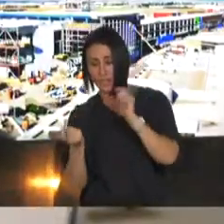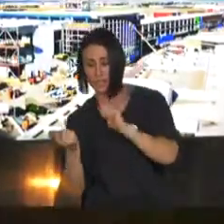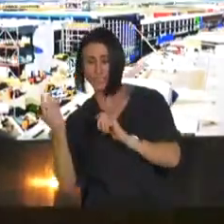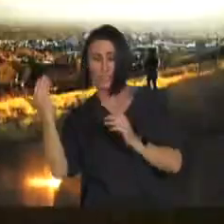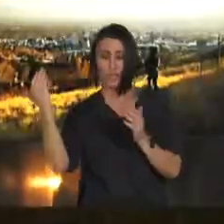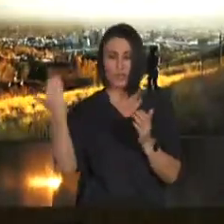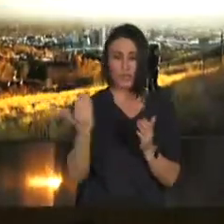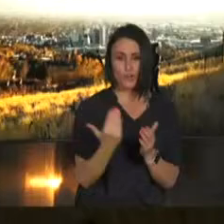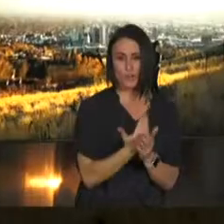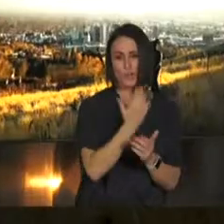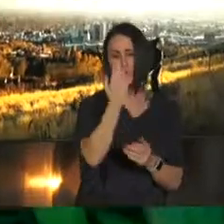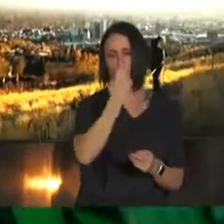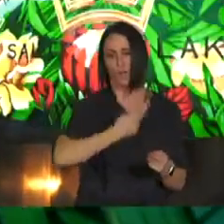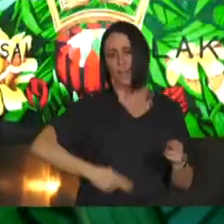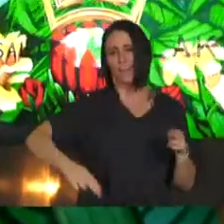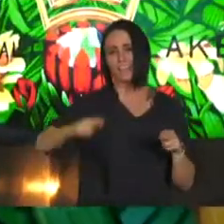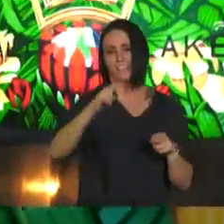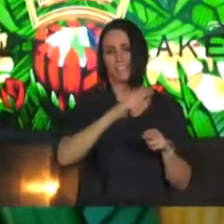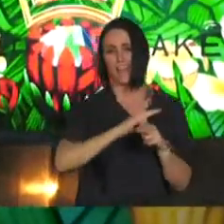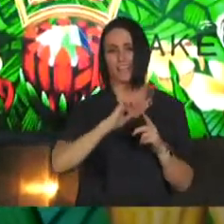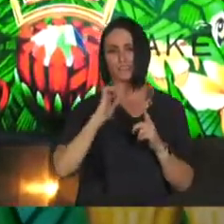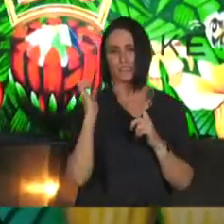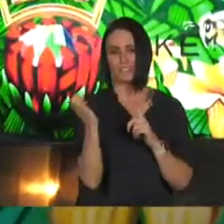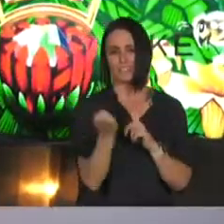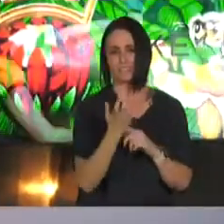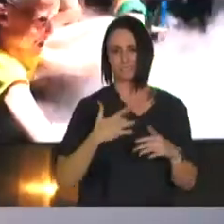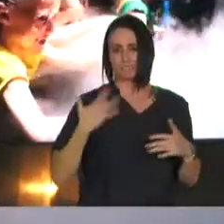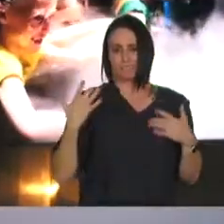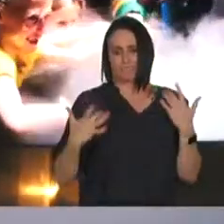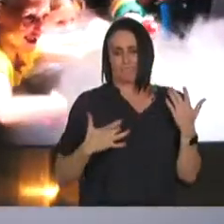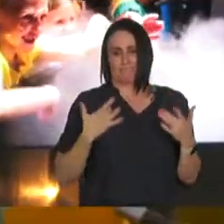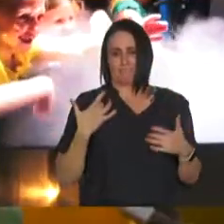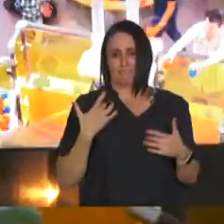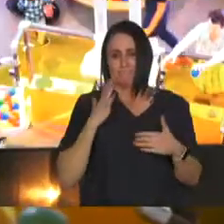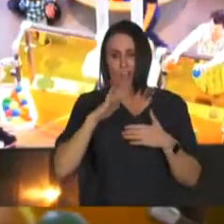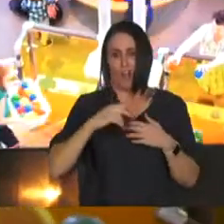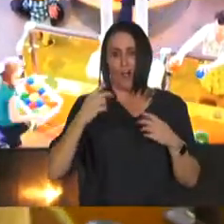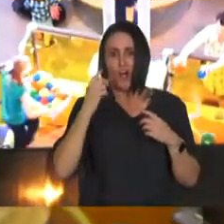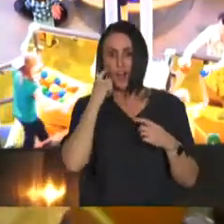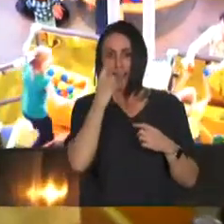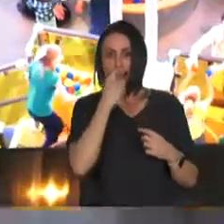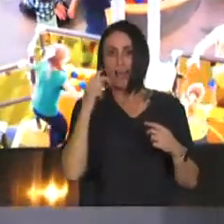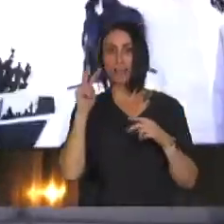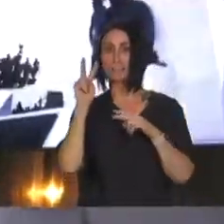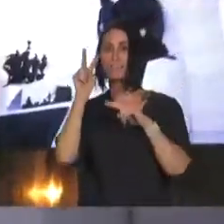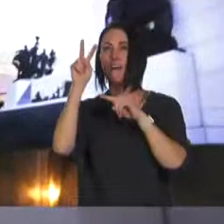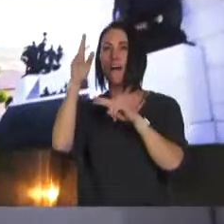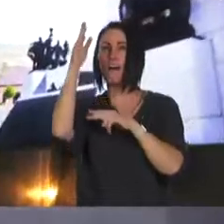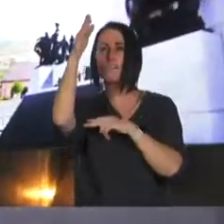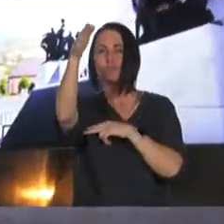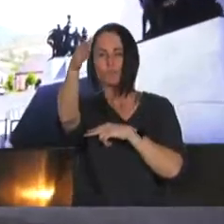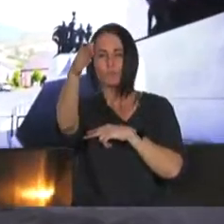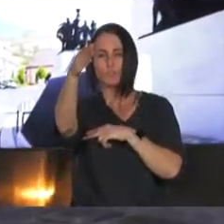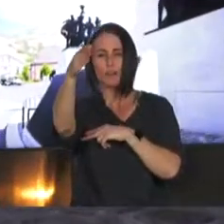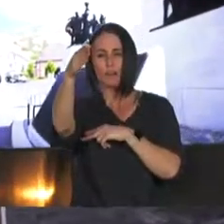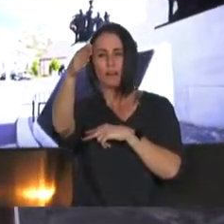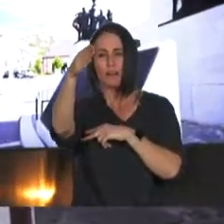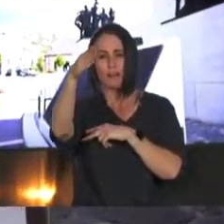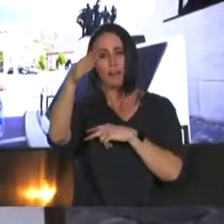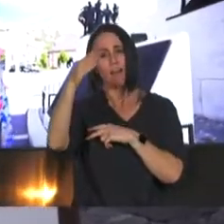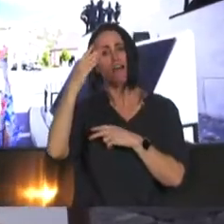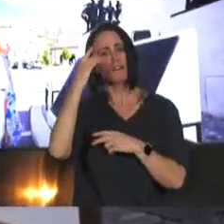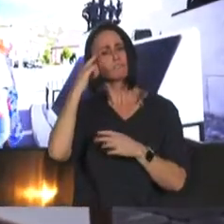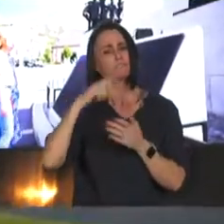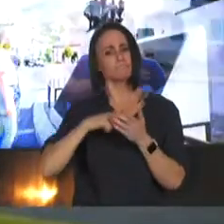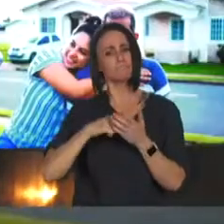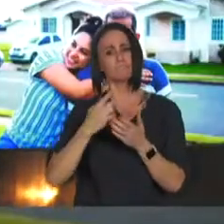new, natural, and vibrant, with all eyes focused on the future and a nod to our unique